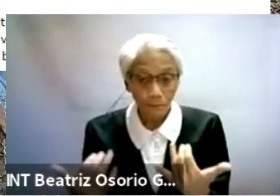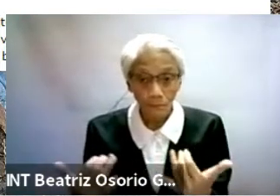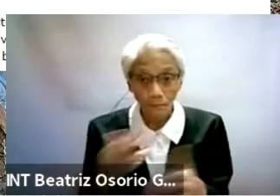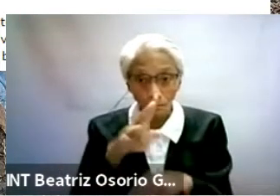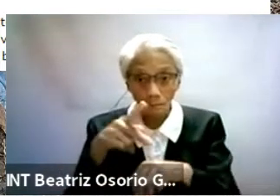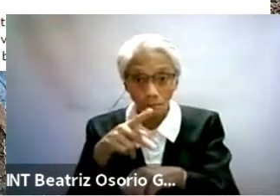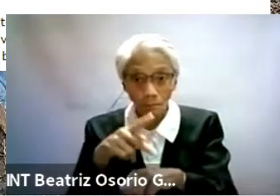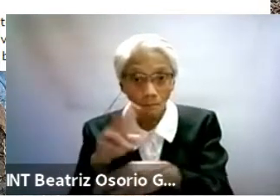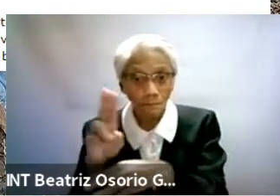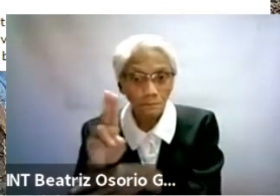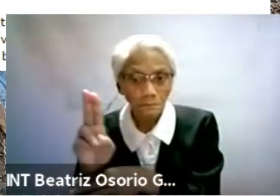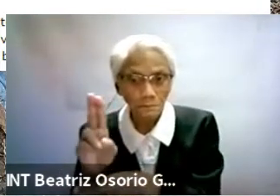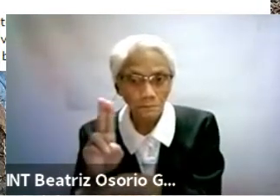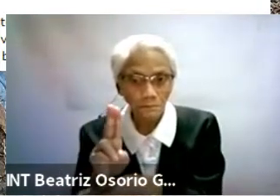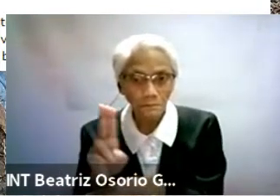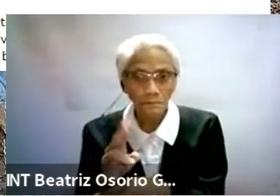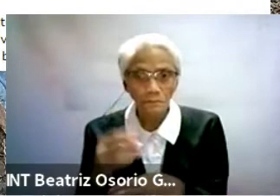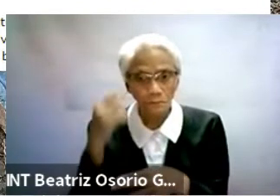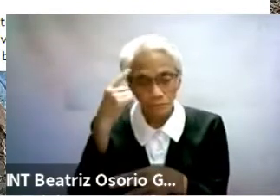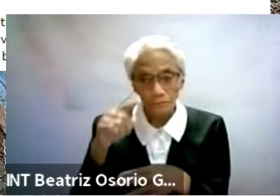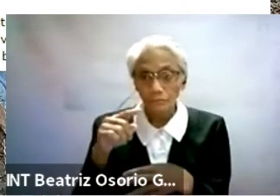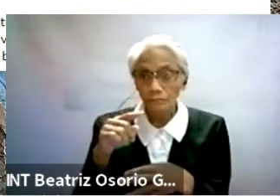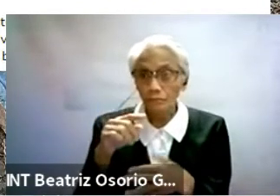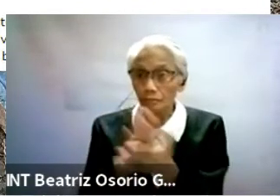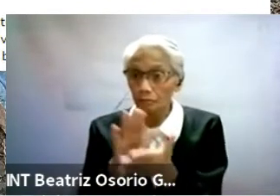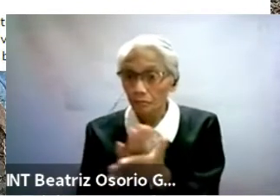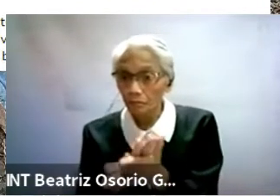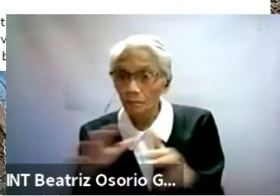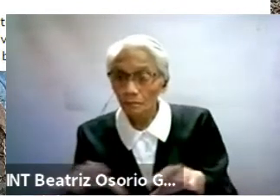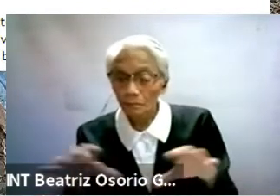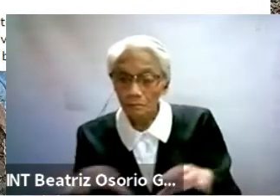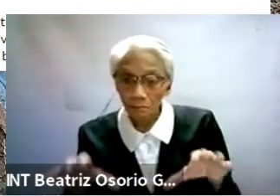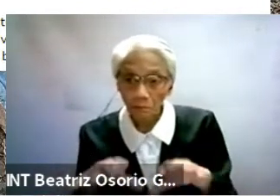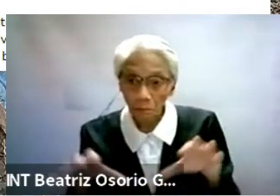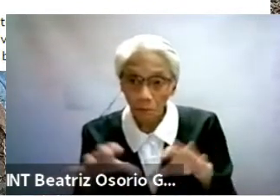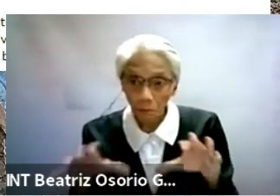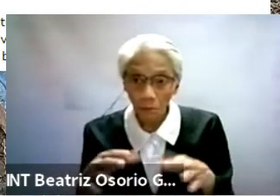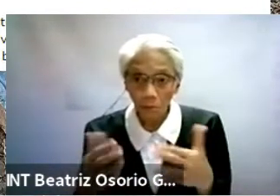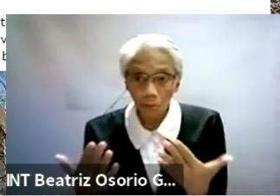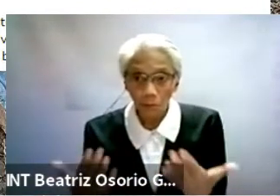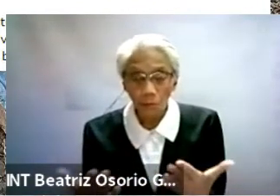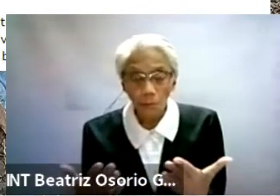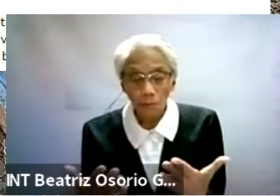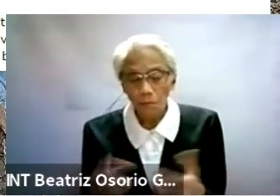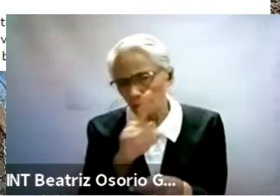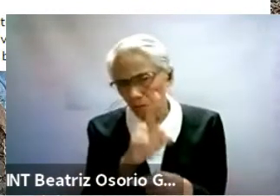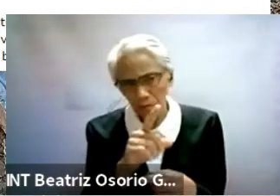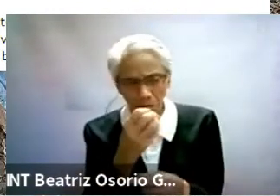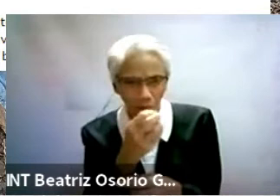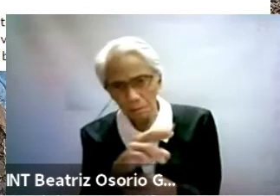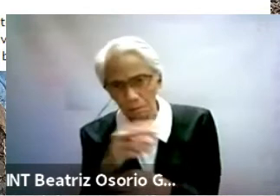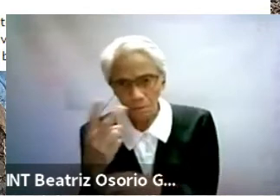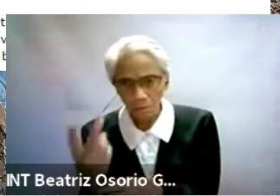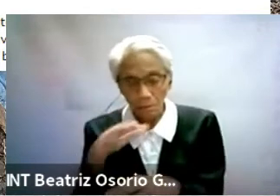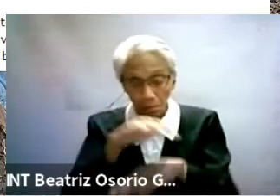the internet for their schoolwork, but also fewer than one in two children feel safe